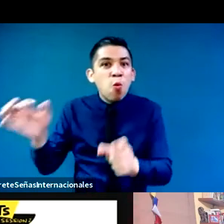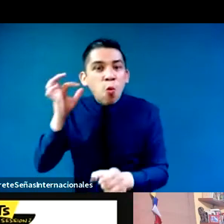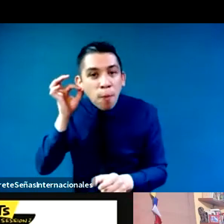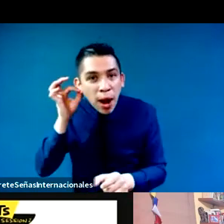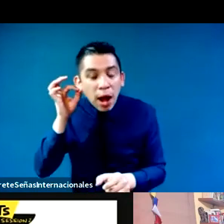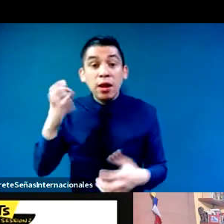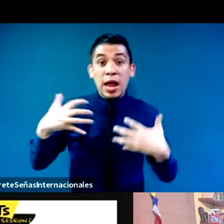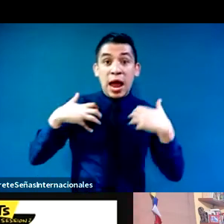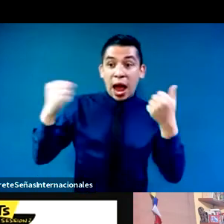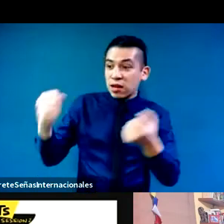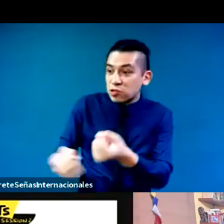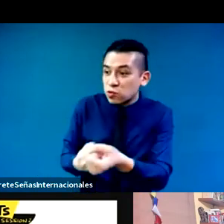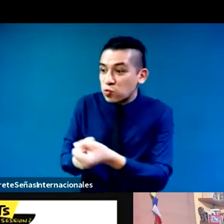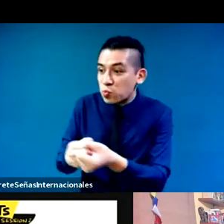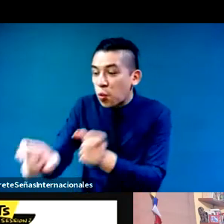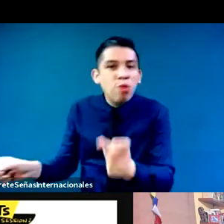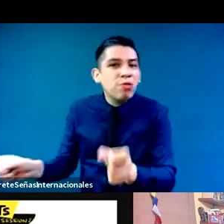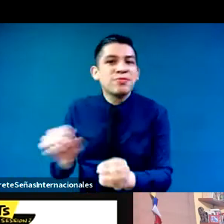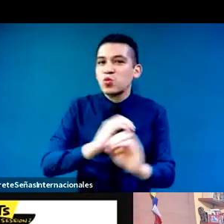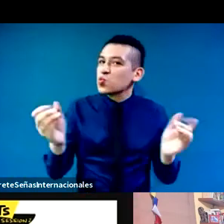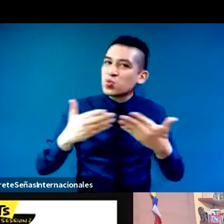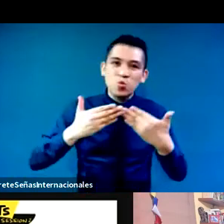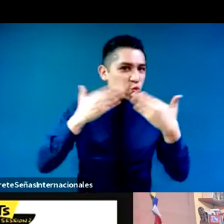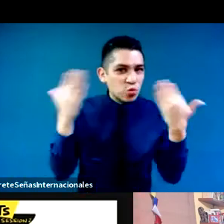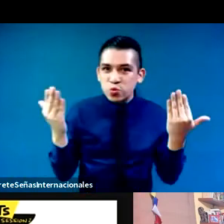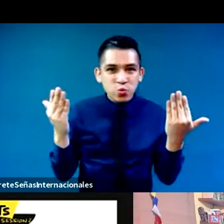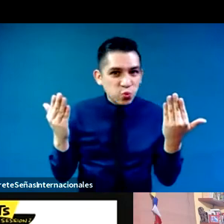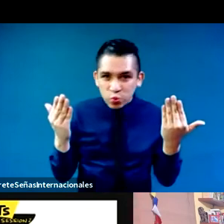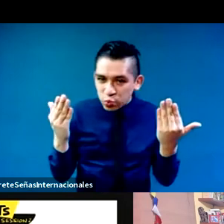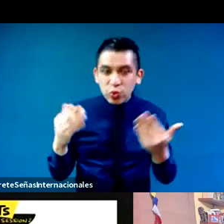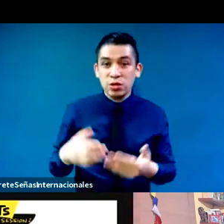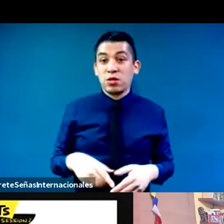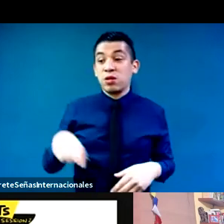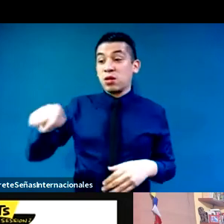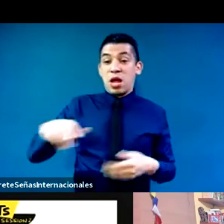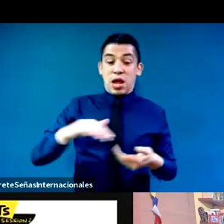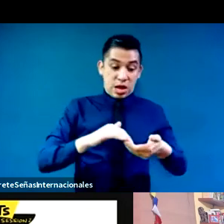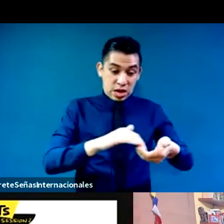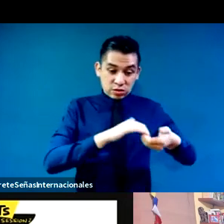that encompasses all women and groups facing intersecting discrimination.